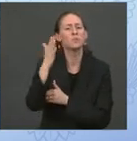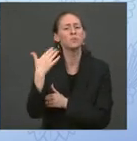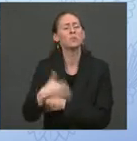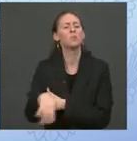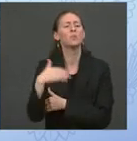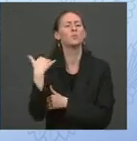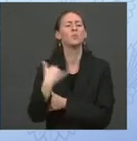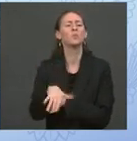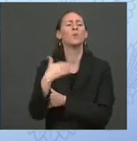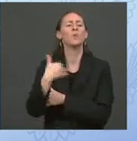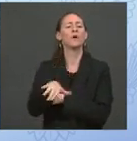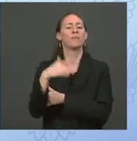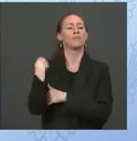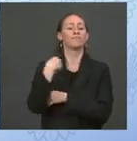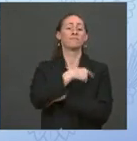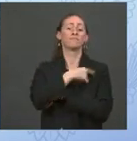advocates.